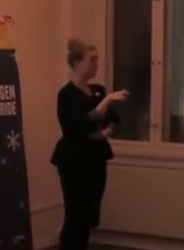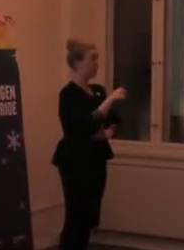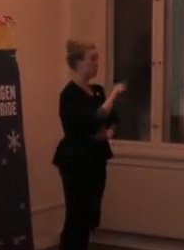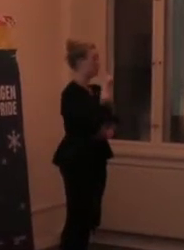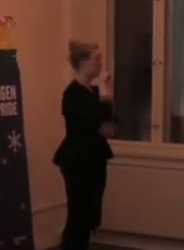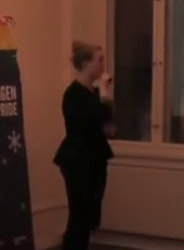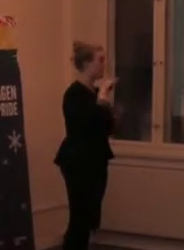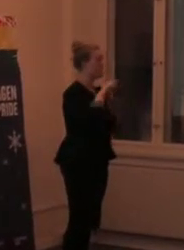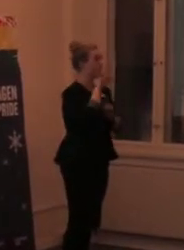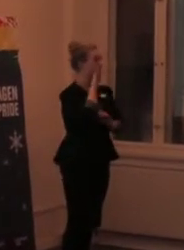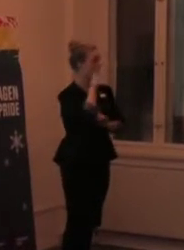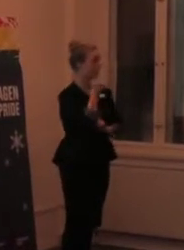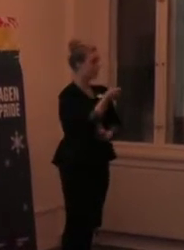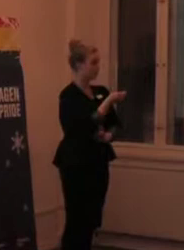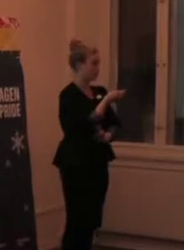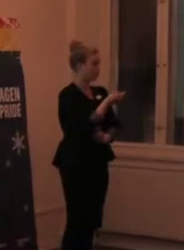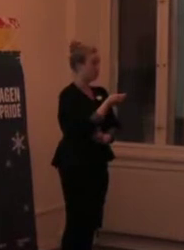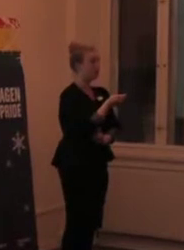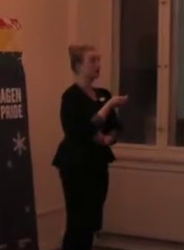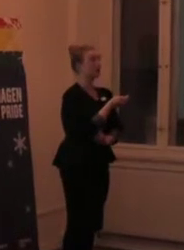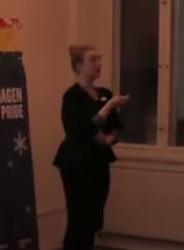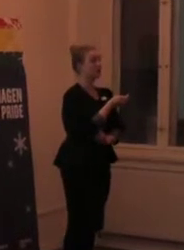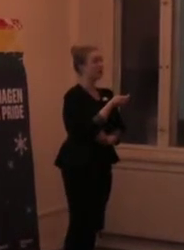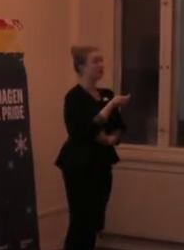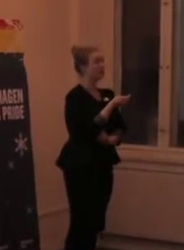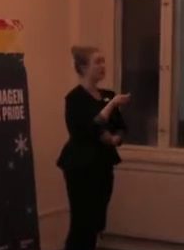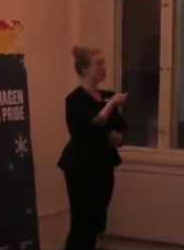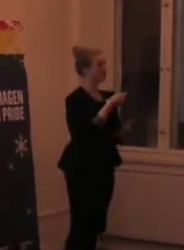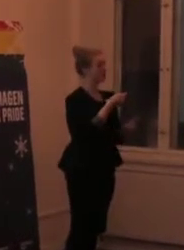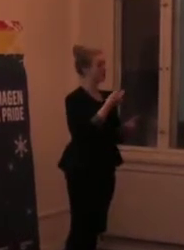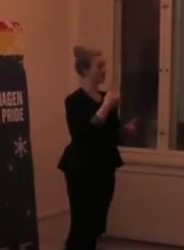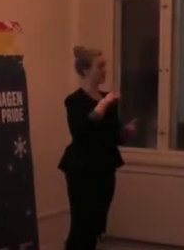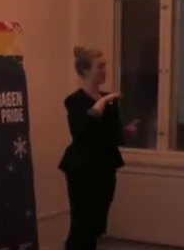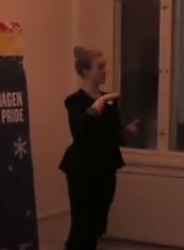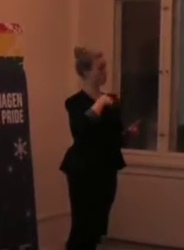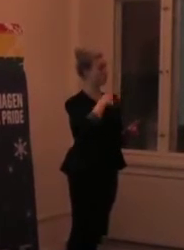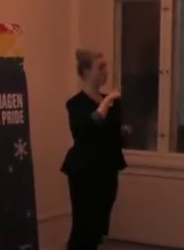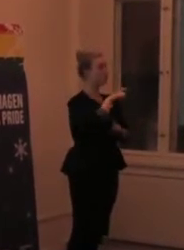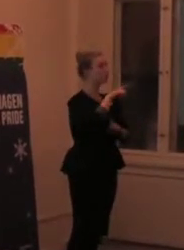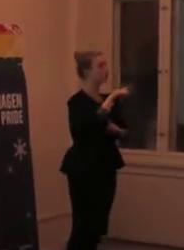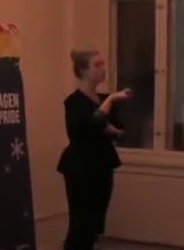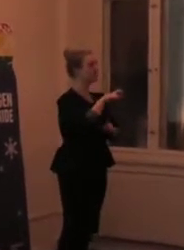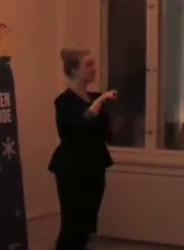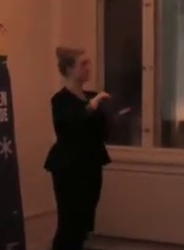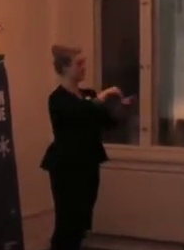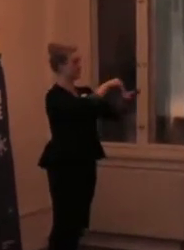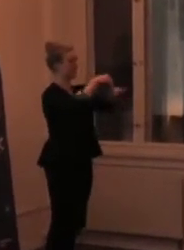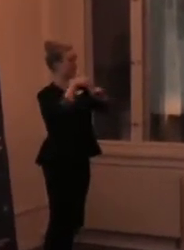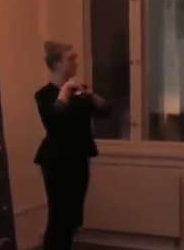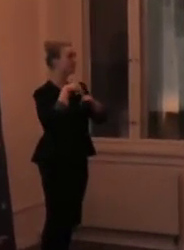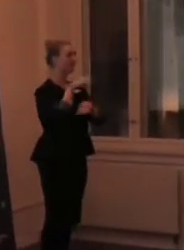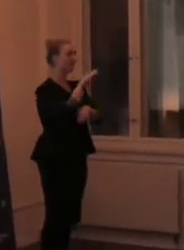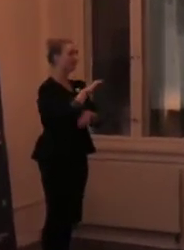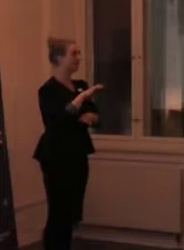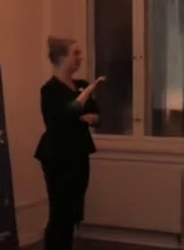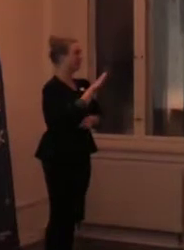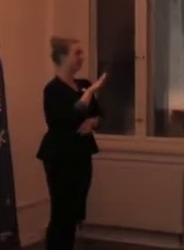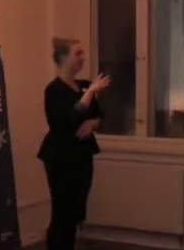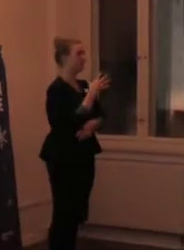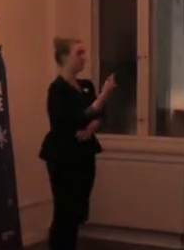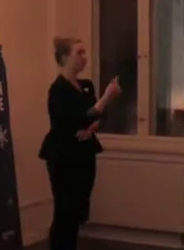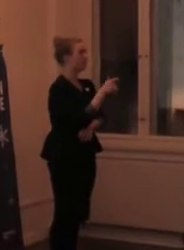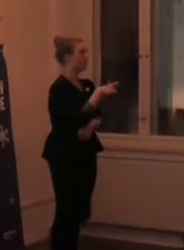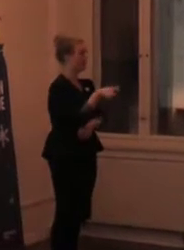and Facebook. Our reach, the weekly reach is almost 5,000 people interacting